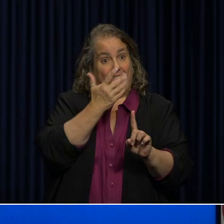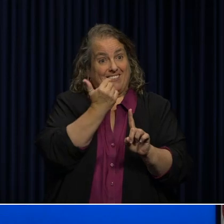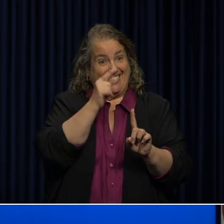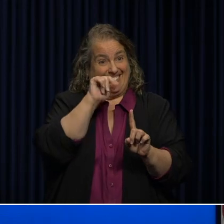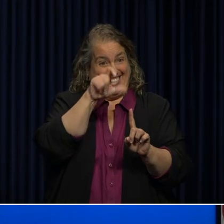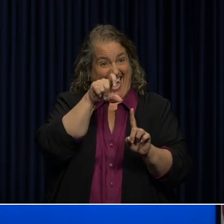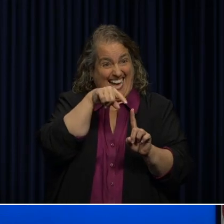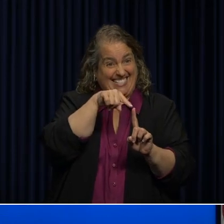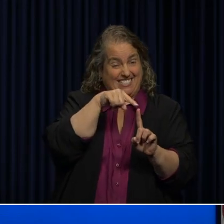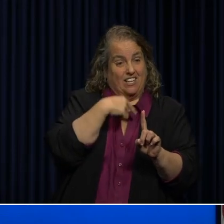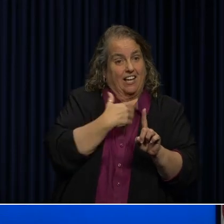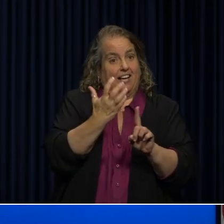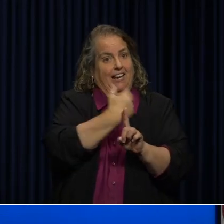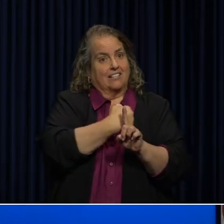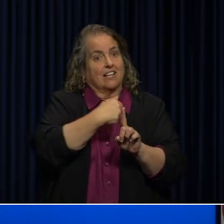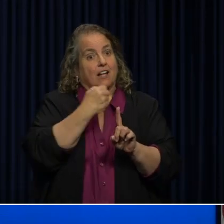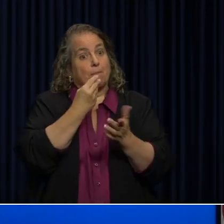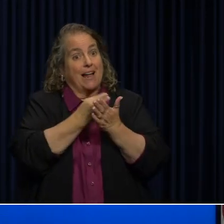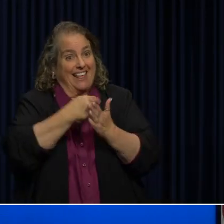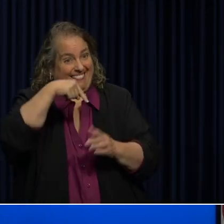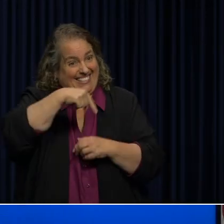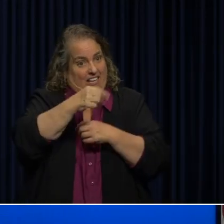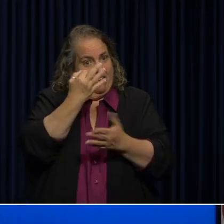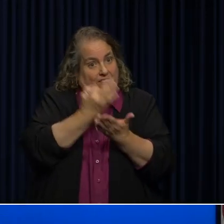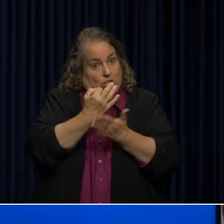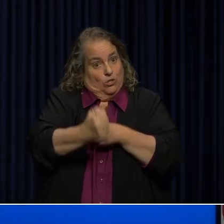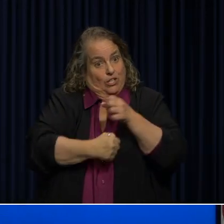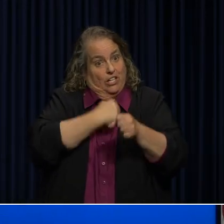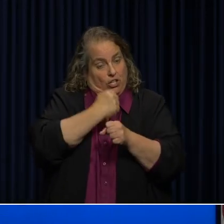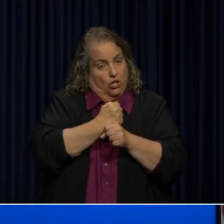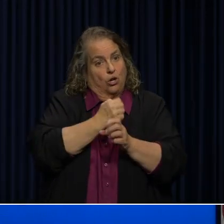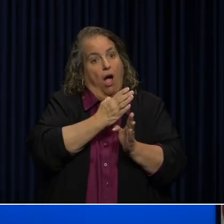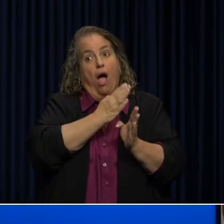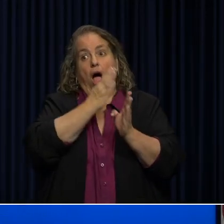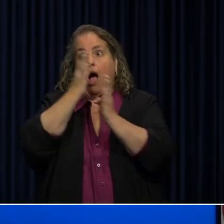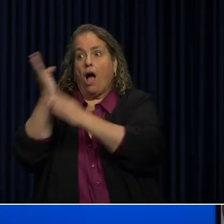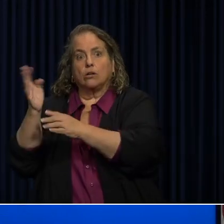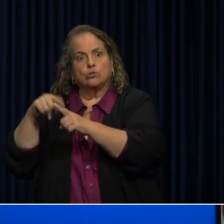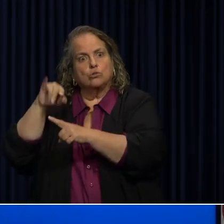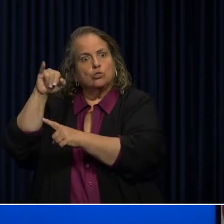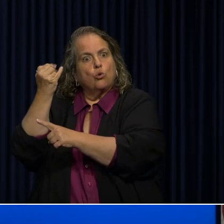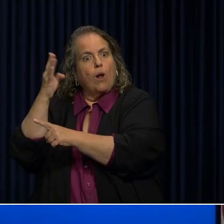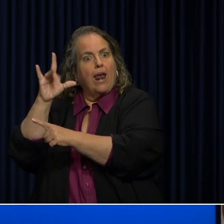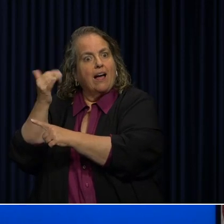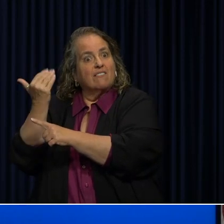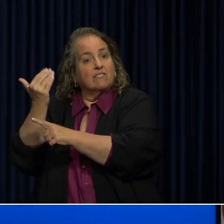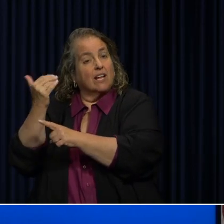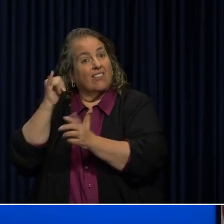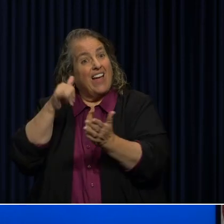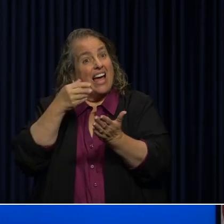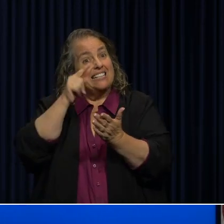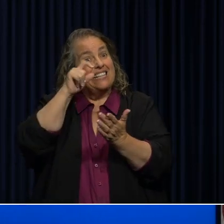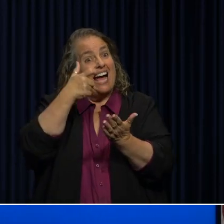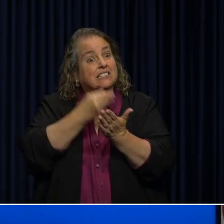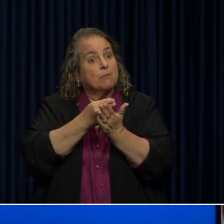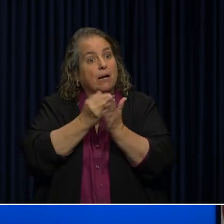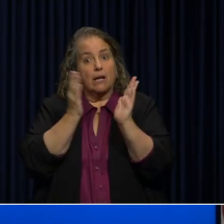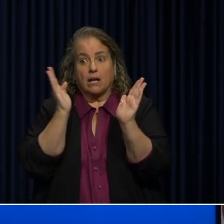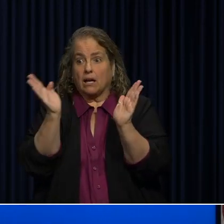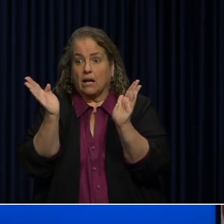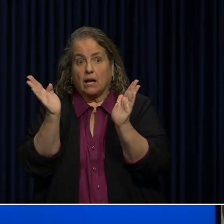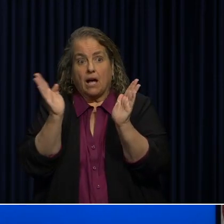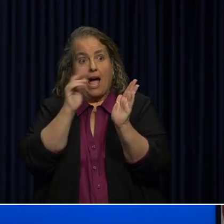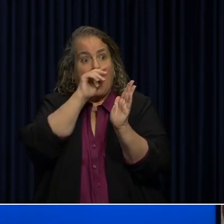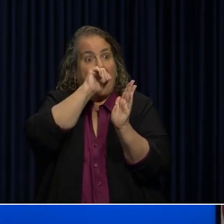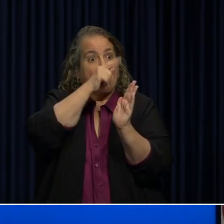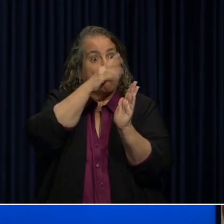in this fiscal year, to July 15th, then you're going to lose a huge amount of revenue.